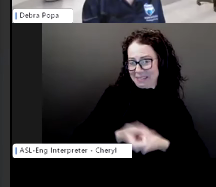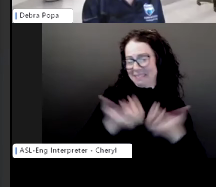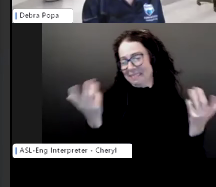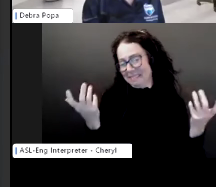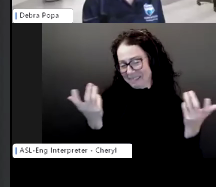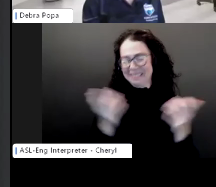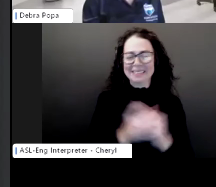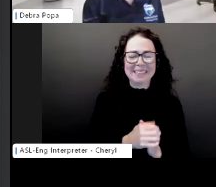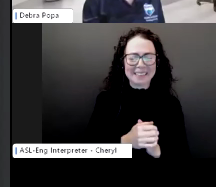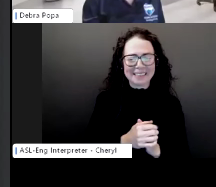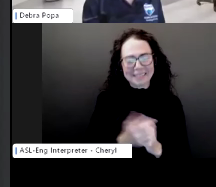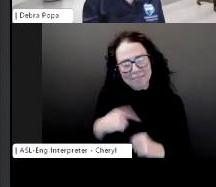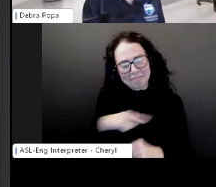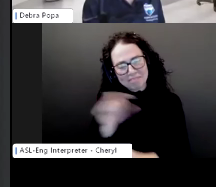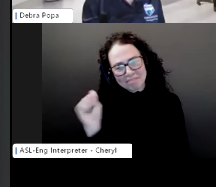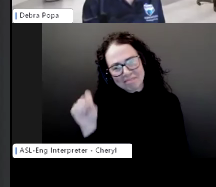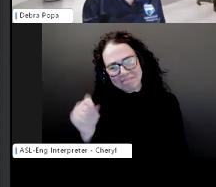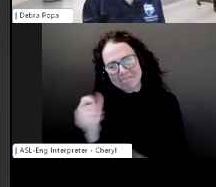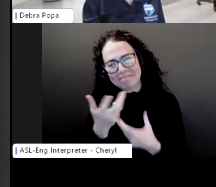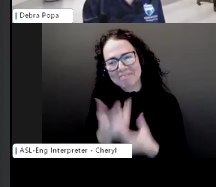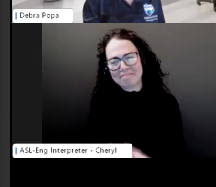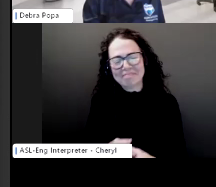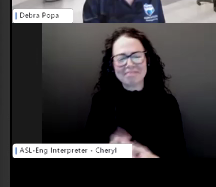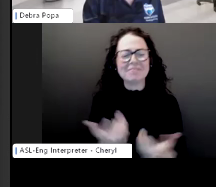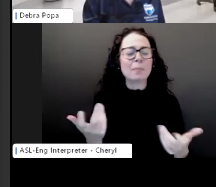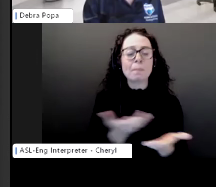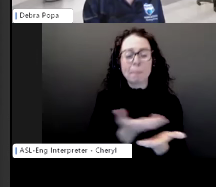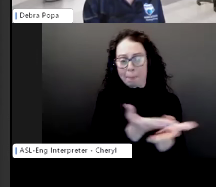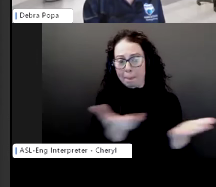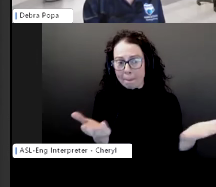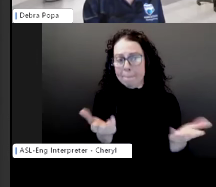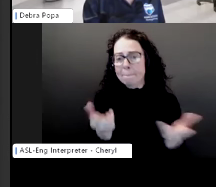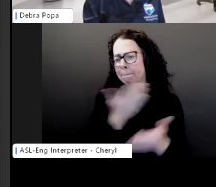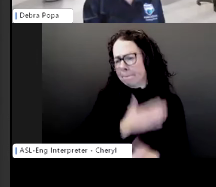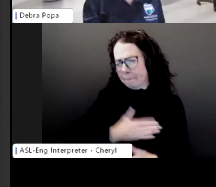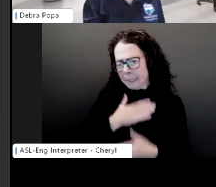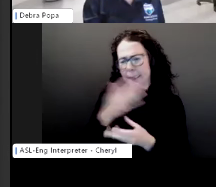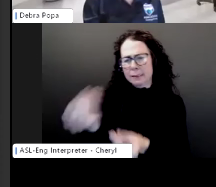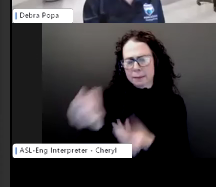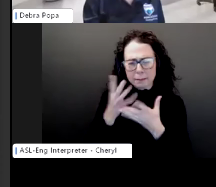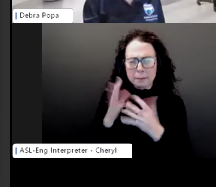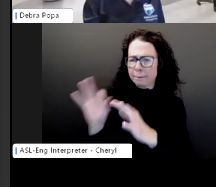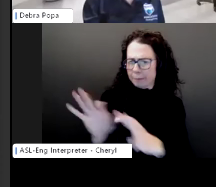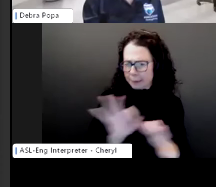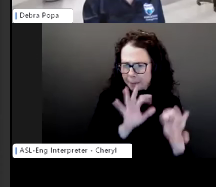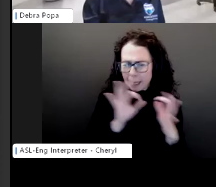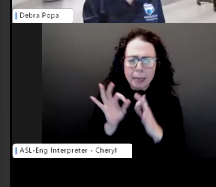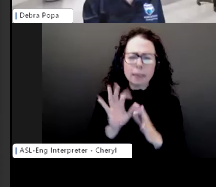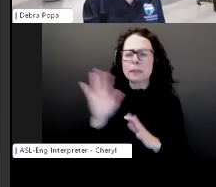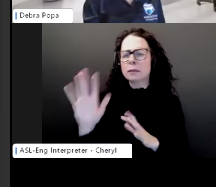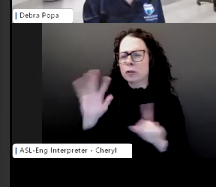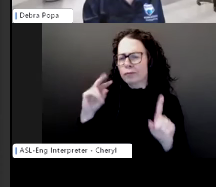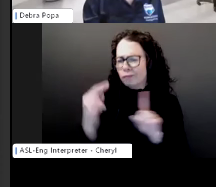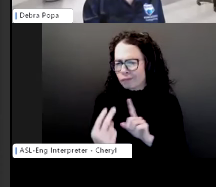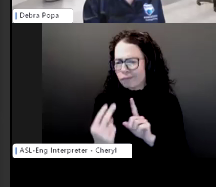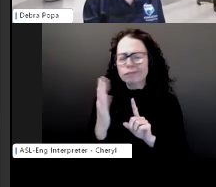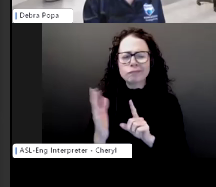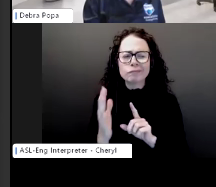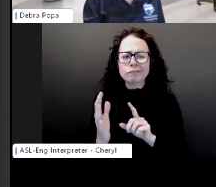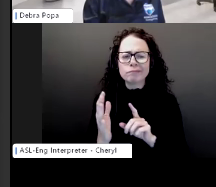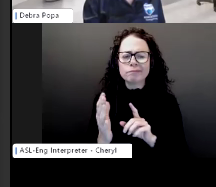we are, we would encourage you to let us know how we did today, and also share thoughts and suggestions for